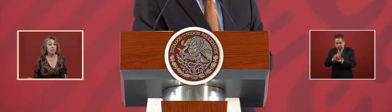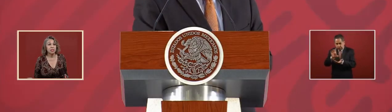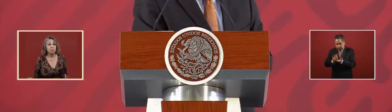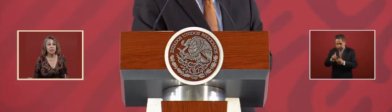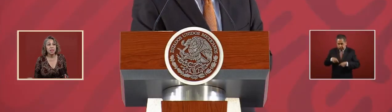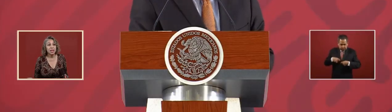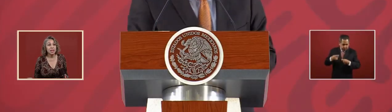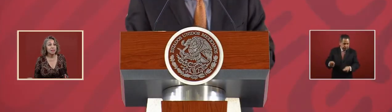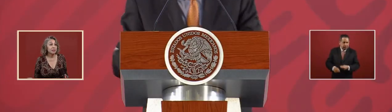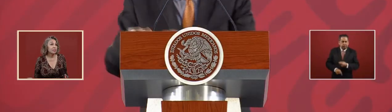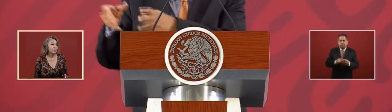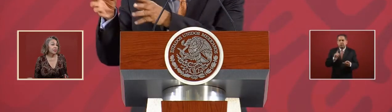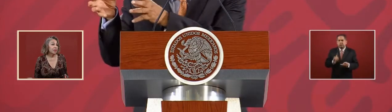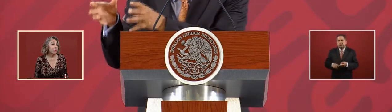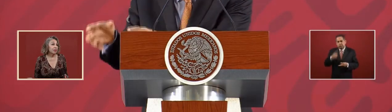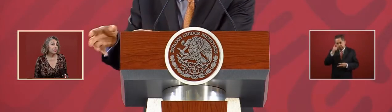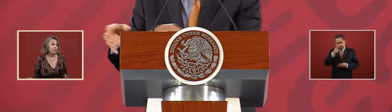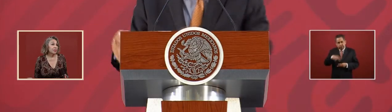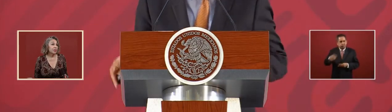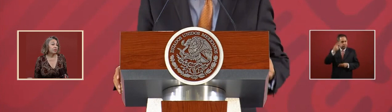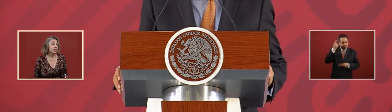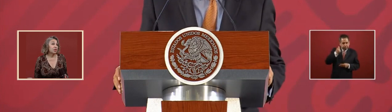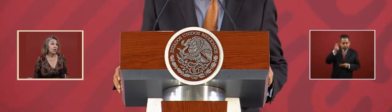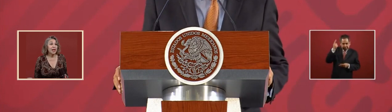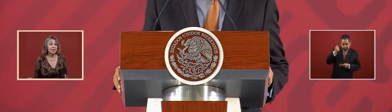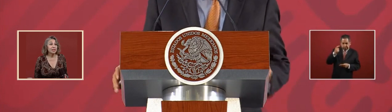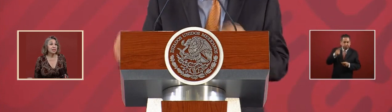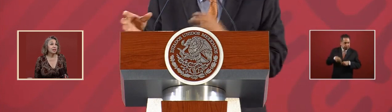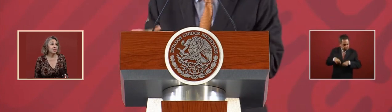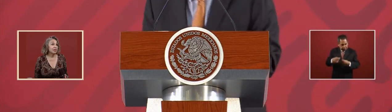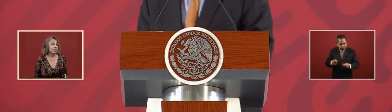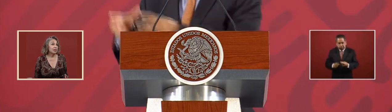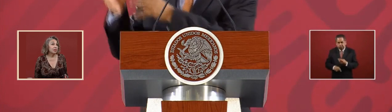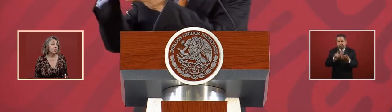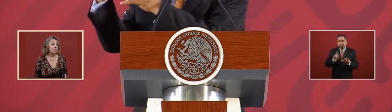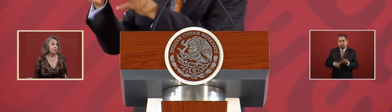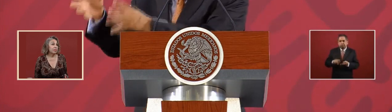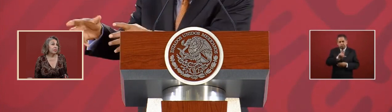with disabilities, para las becas, for the grants, para